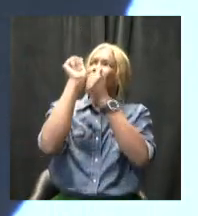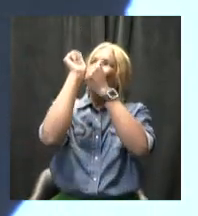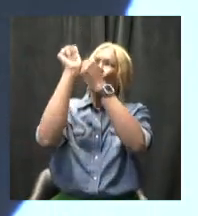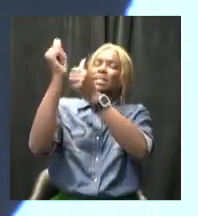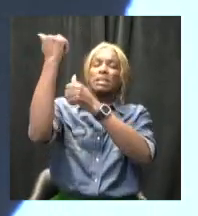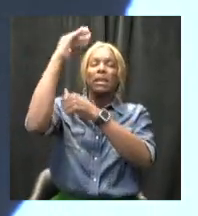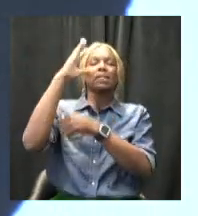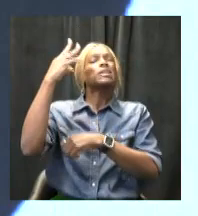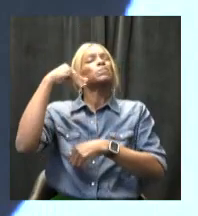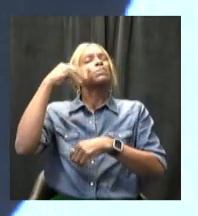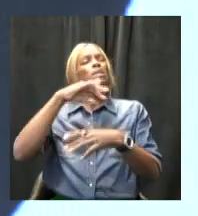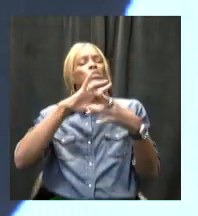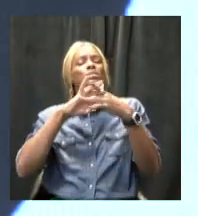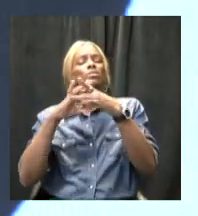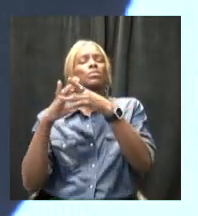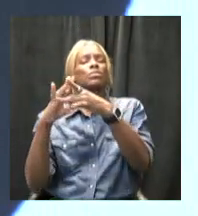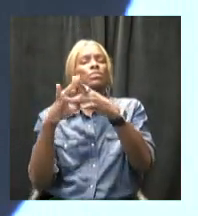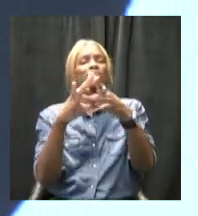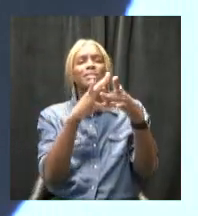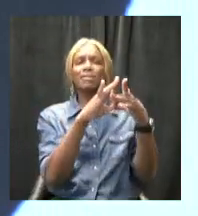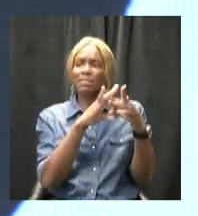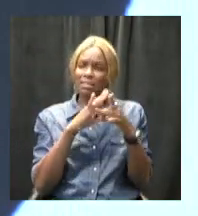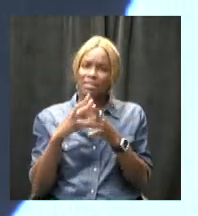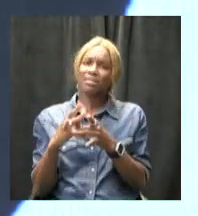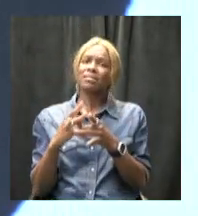some unity about what he's called us to?